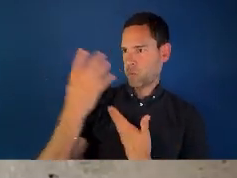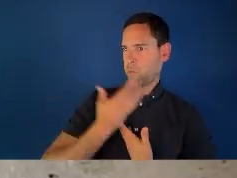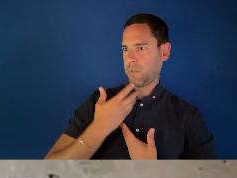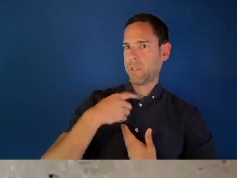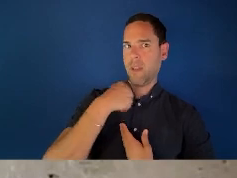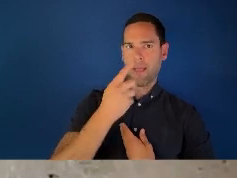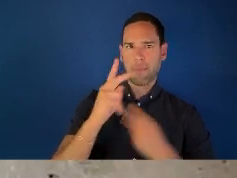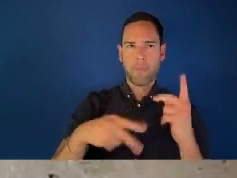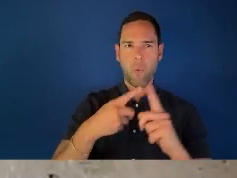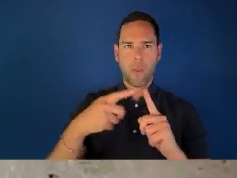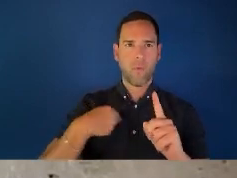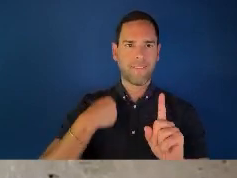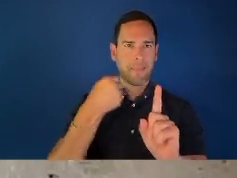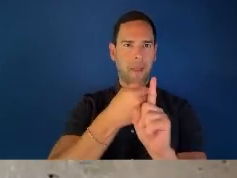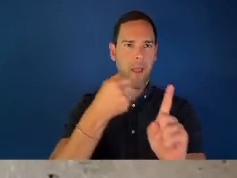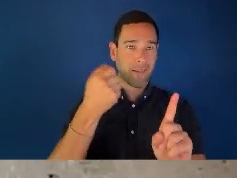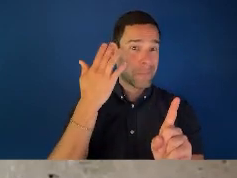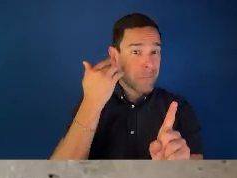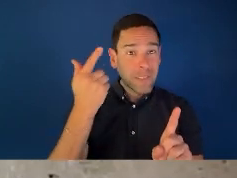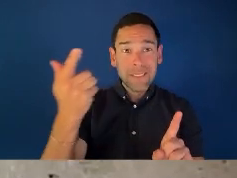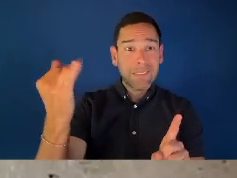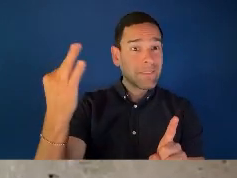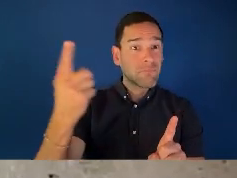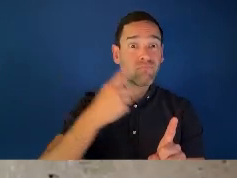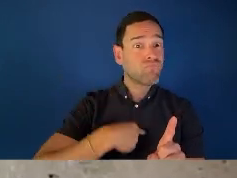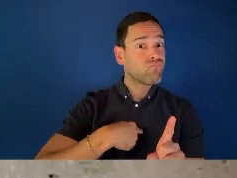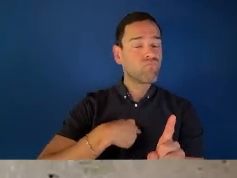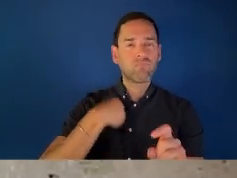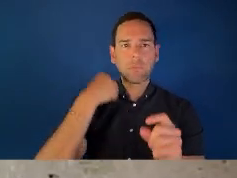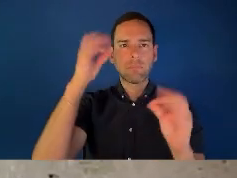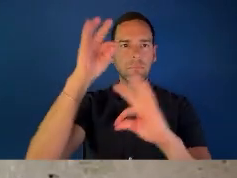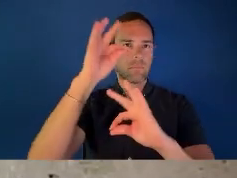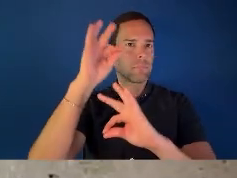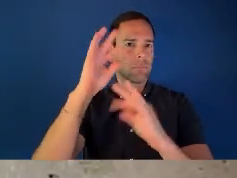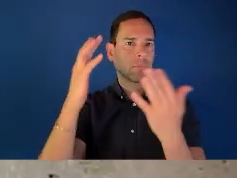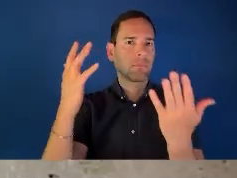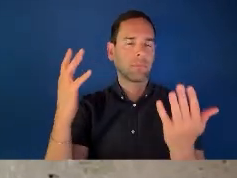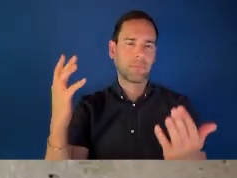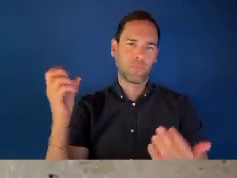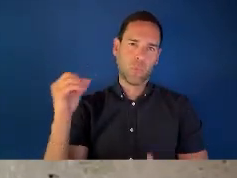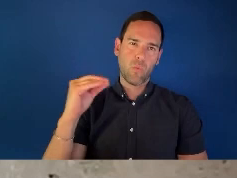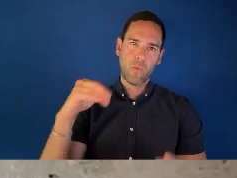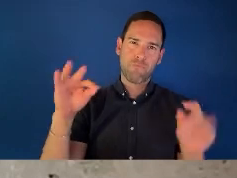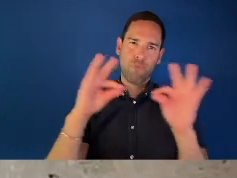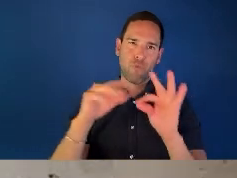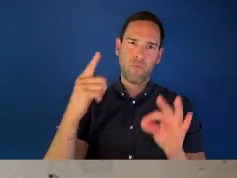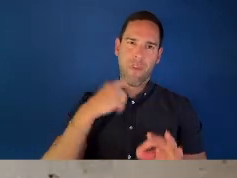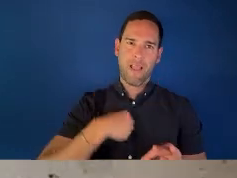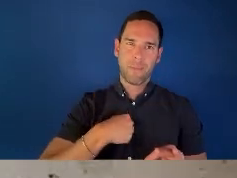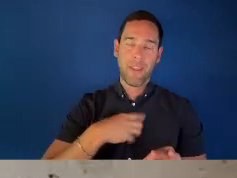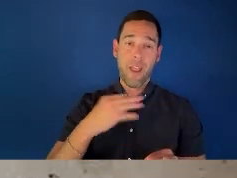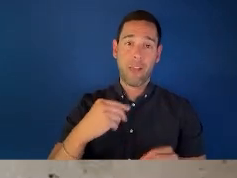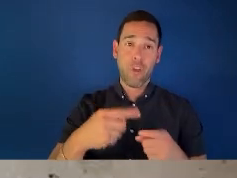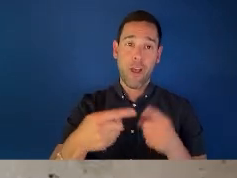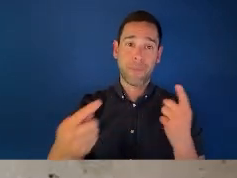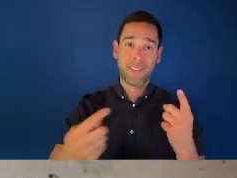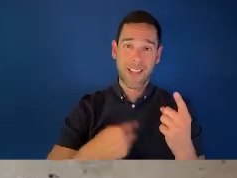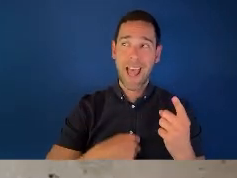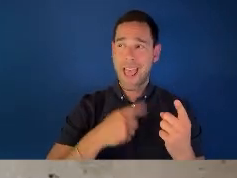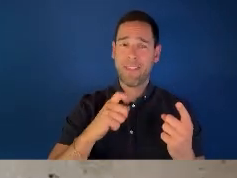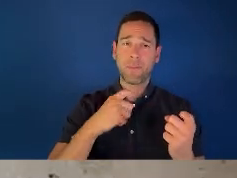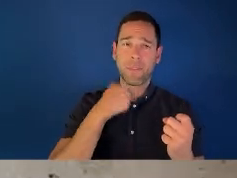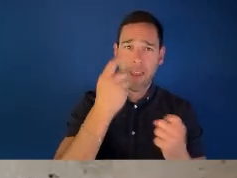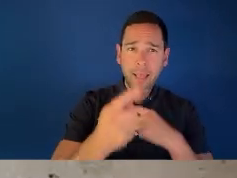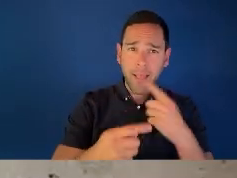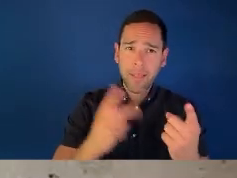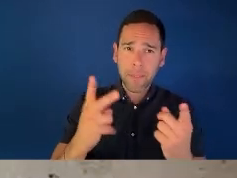no idea that I've been impacted by them because I don't tell them. So that's something I've been working on as well, like telling people, like, I